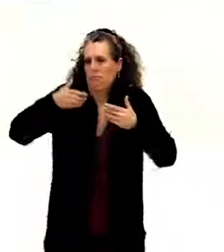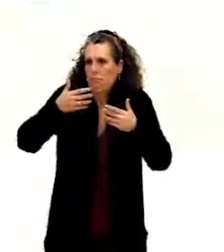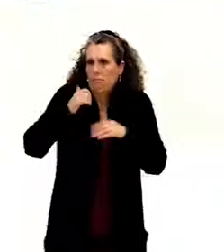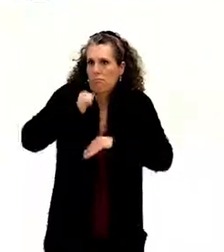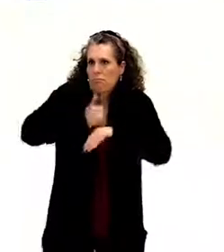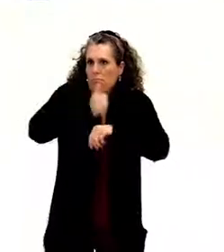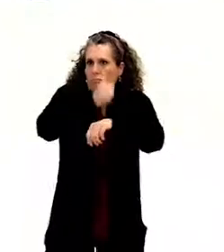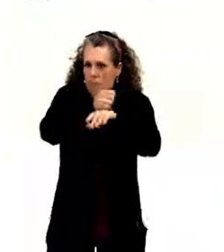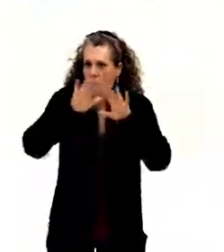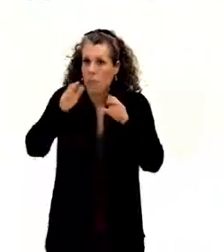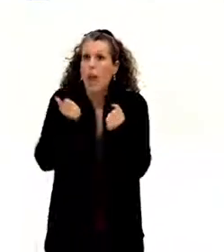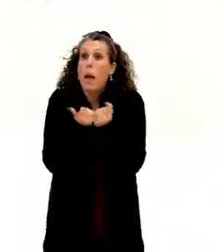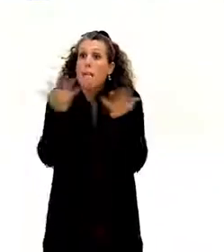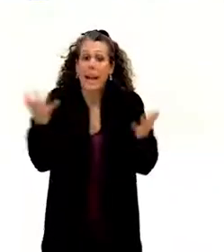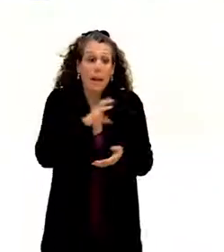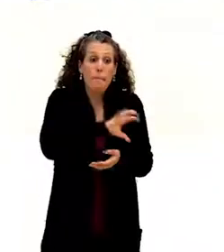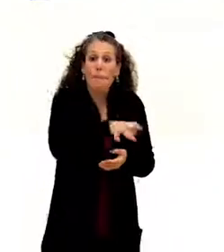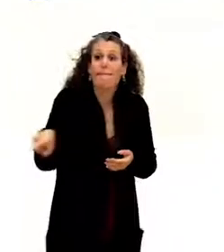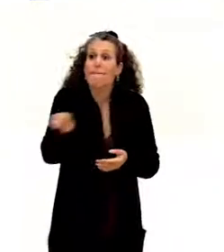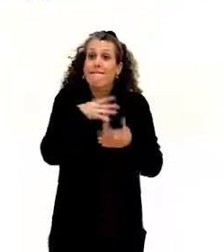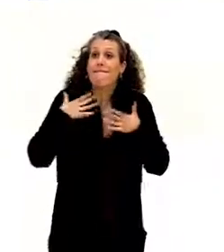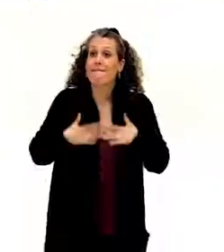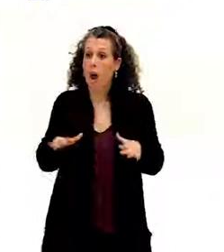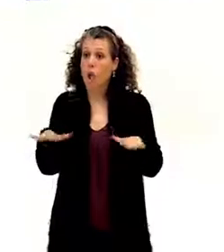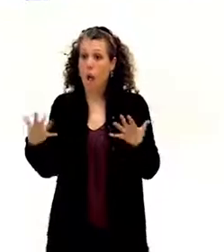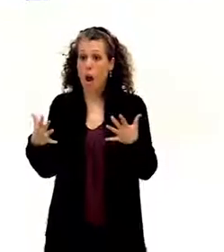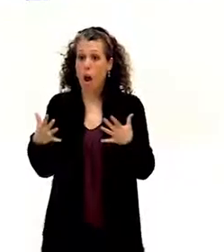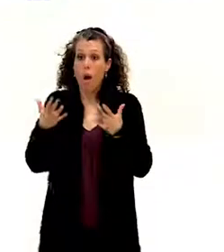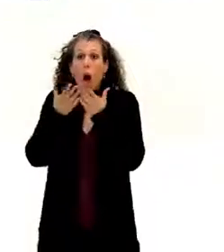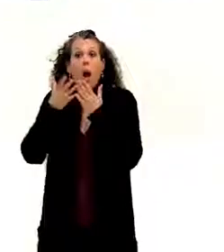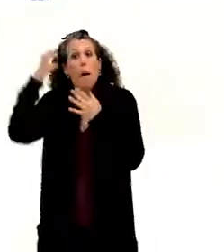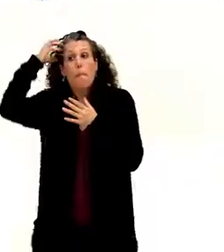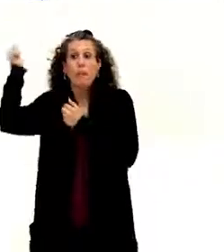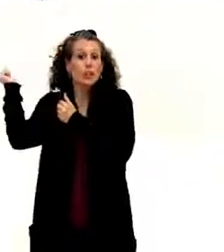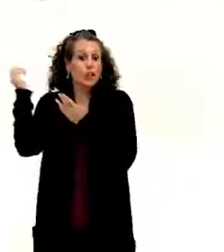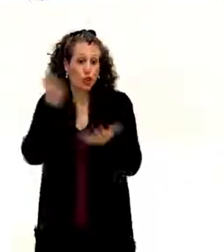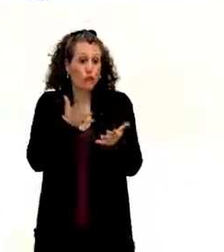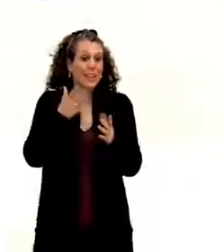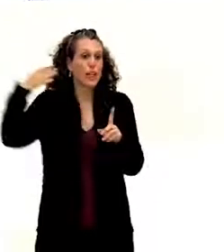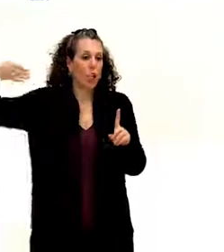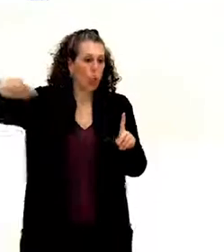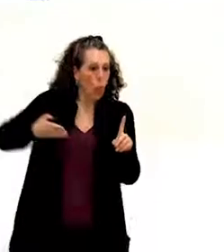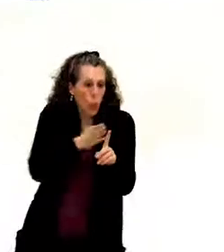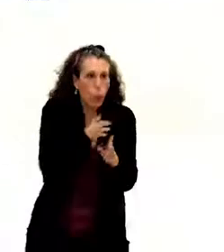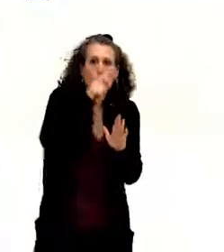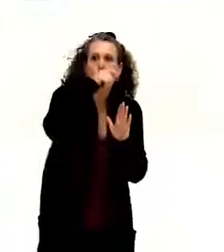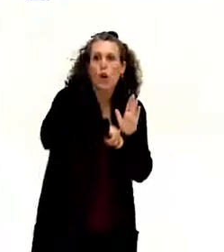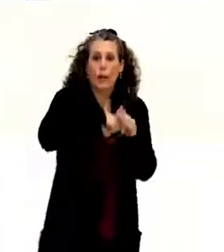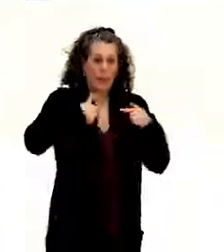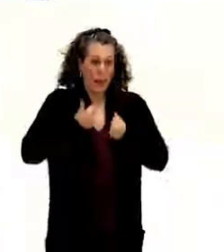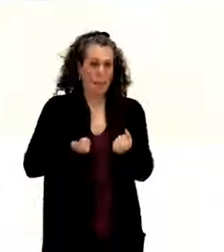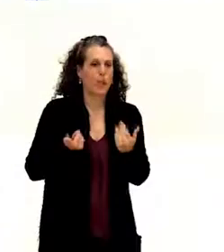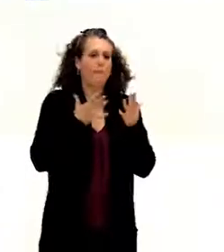would like to see the benchmark of delivering public services through procurement. It's a kind of a conveyor